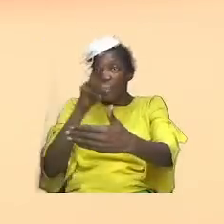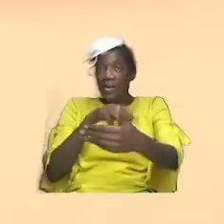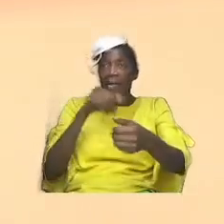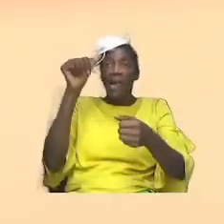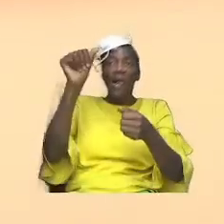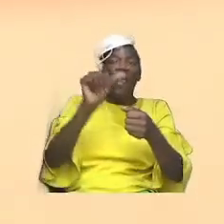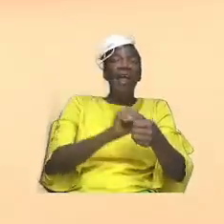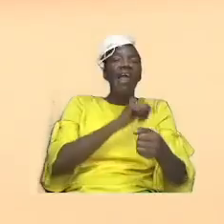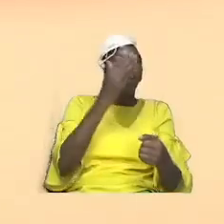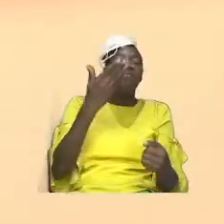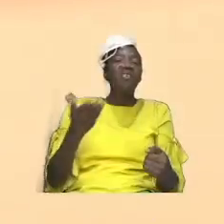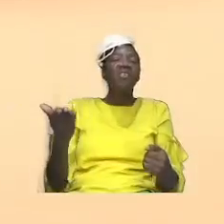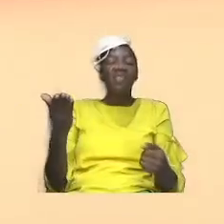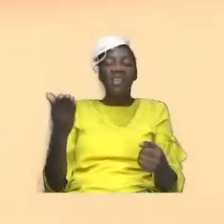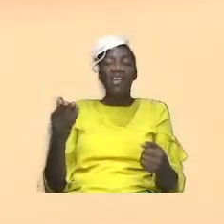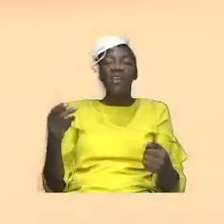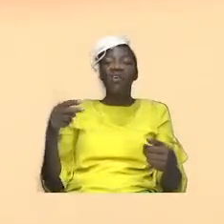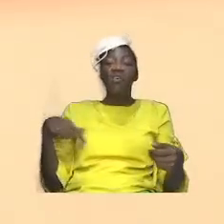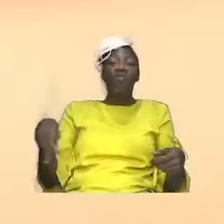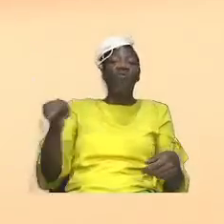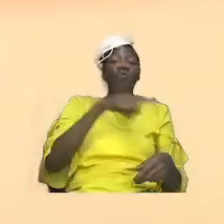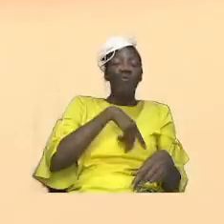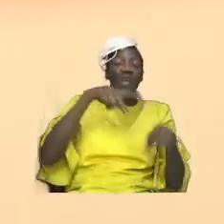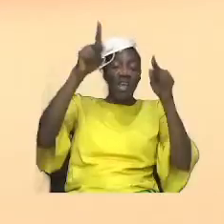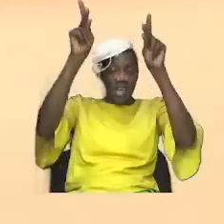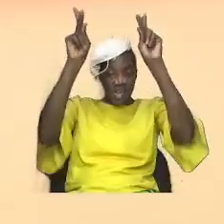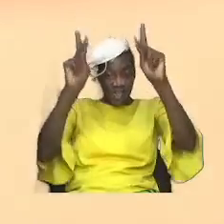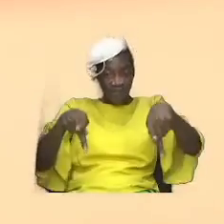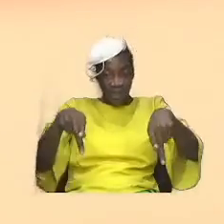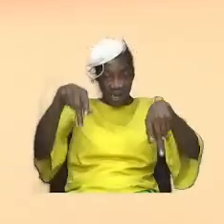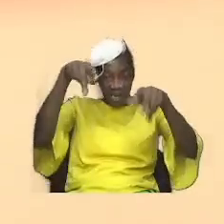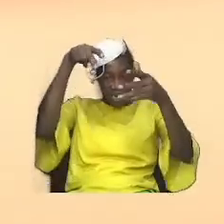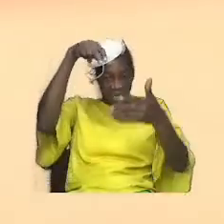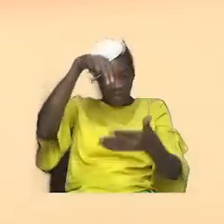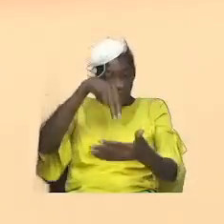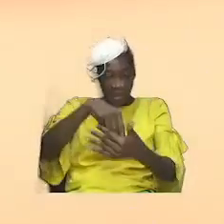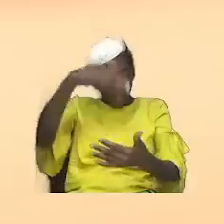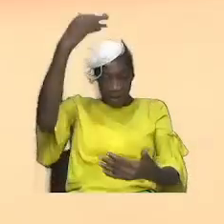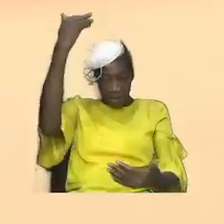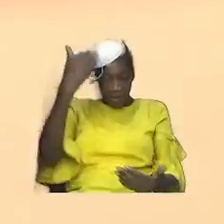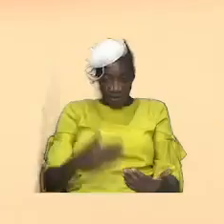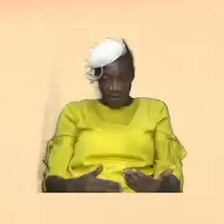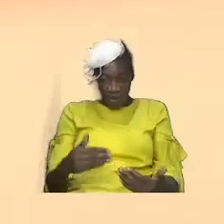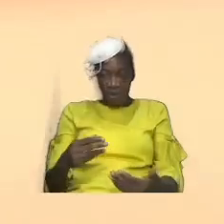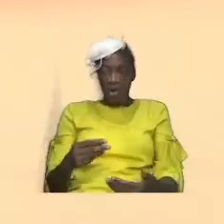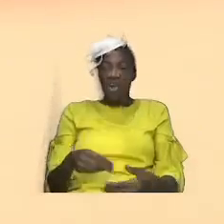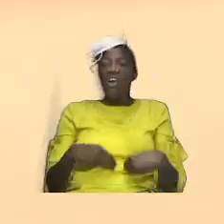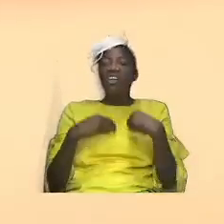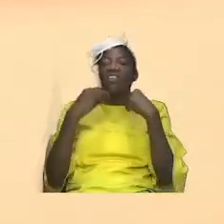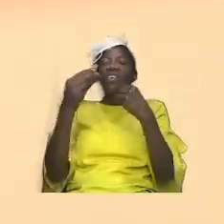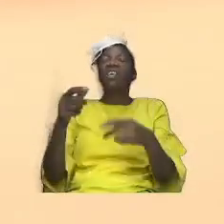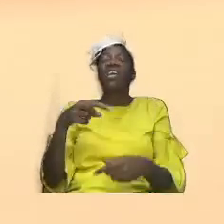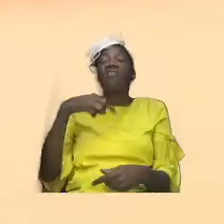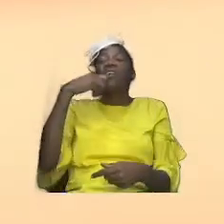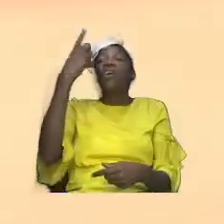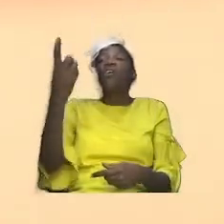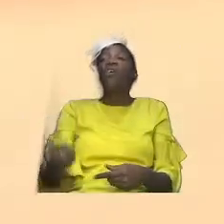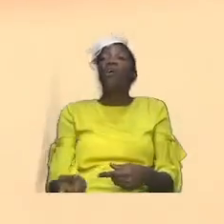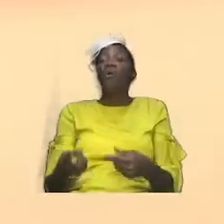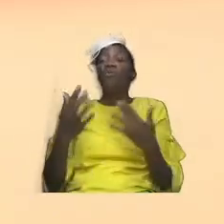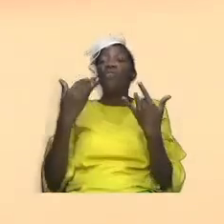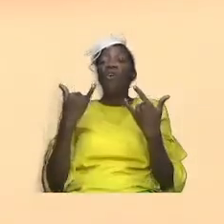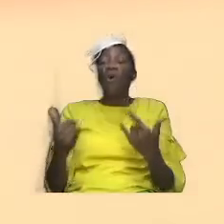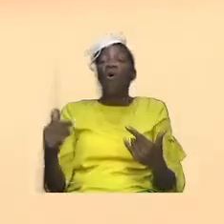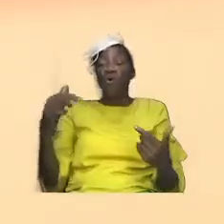to individually stand before him to give an account for how we ran